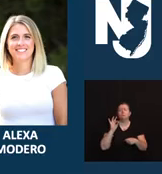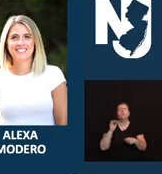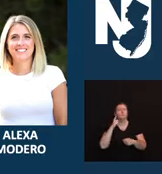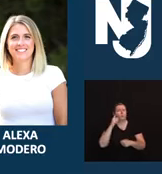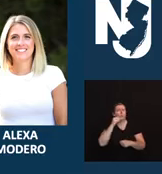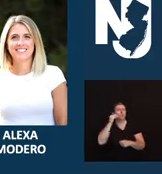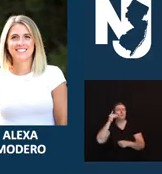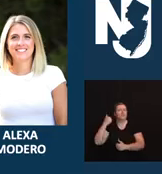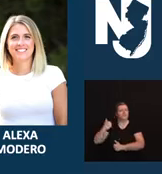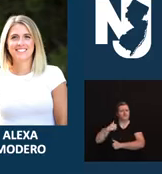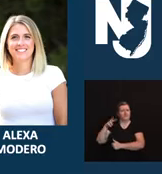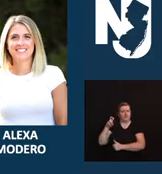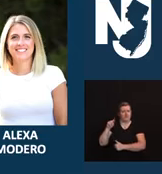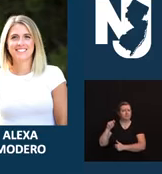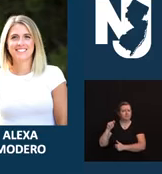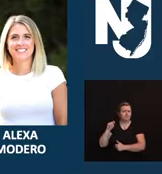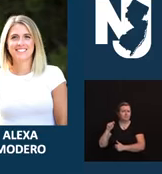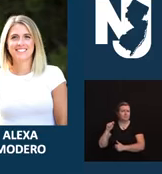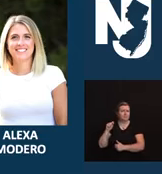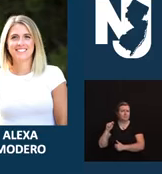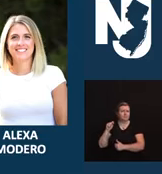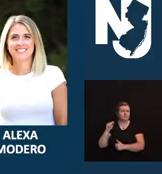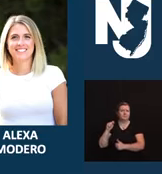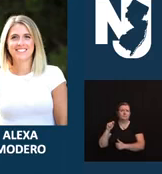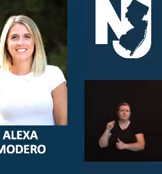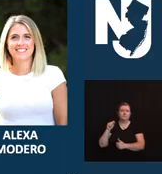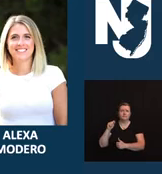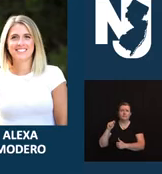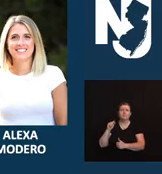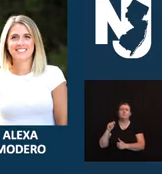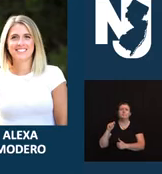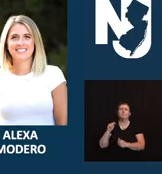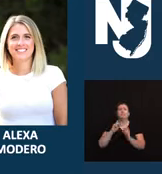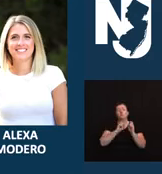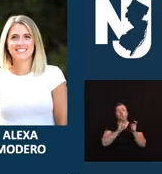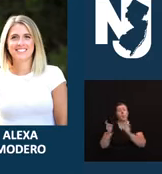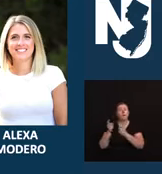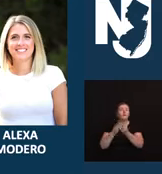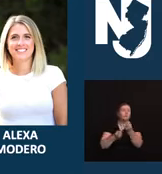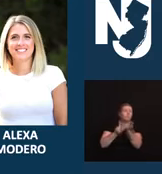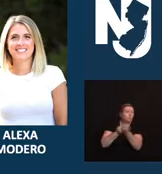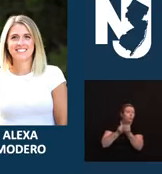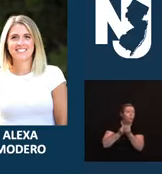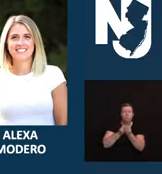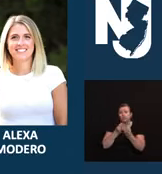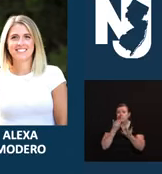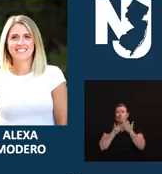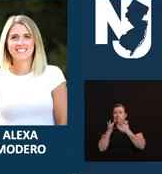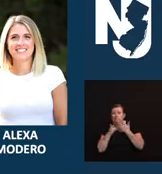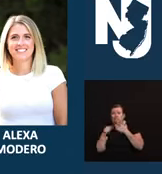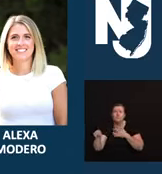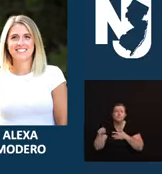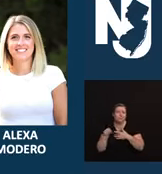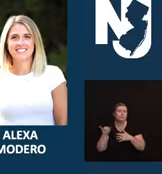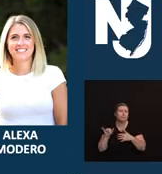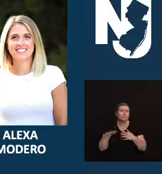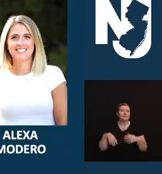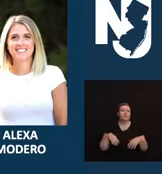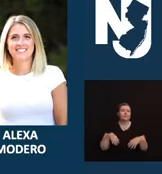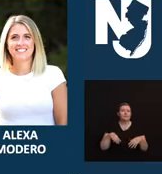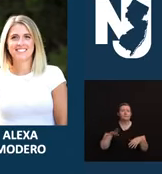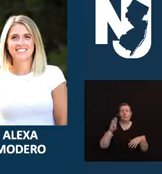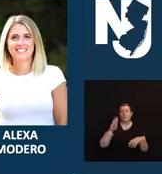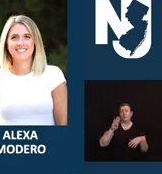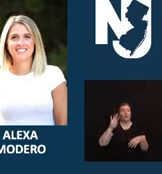at-risk veterans, and donating supplies to support those in need. Now Backpacks for Life is also providing